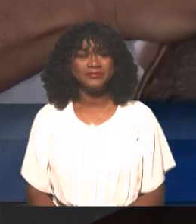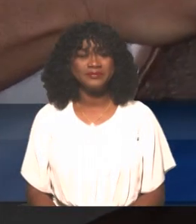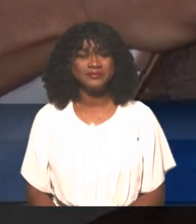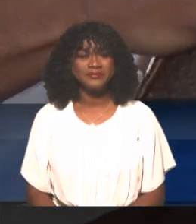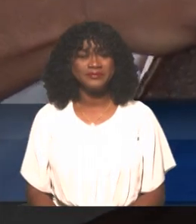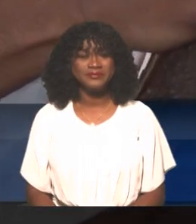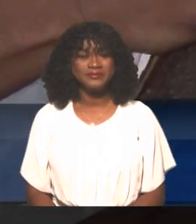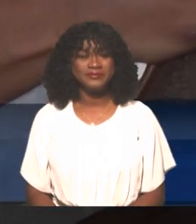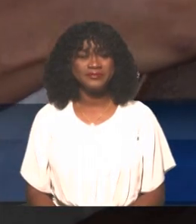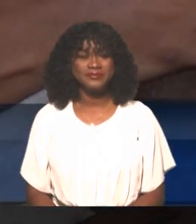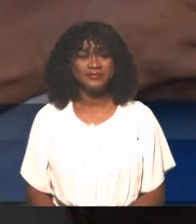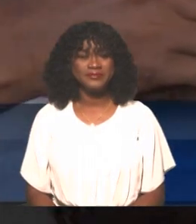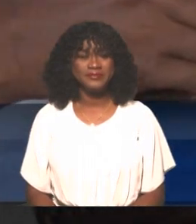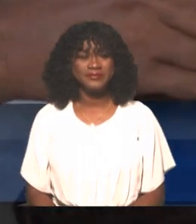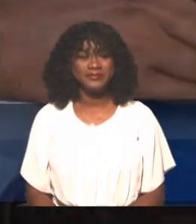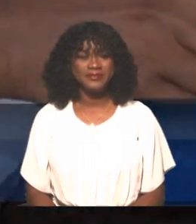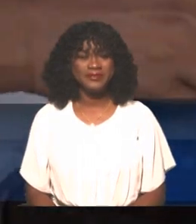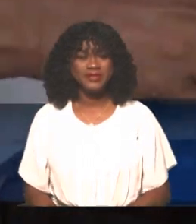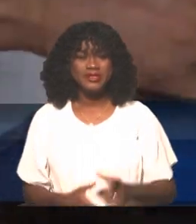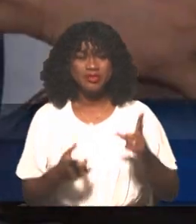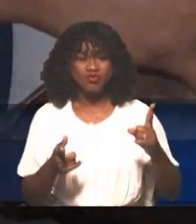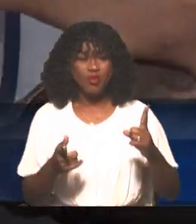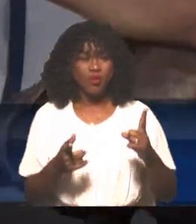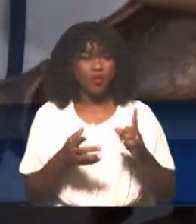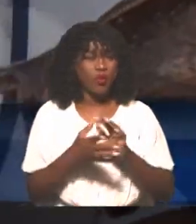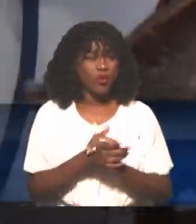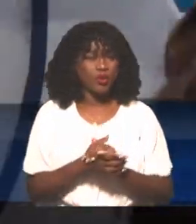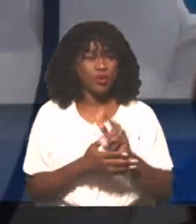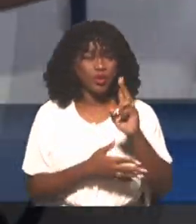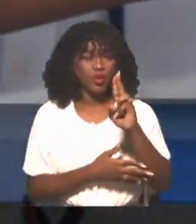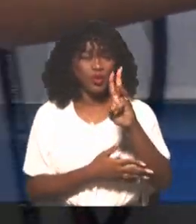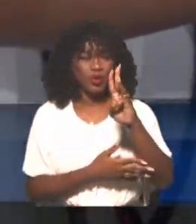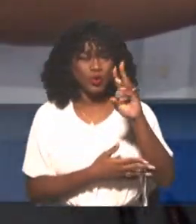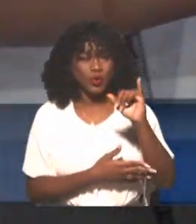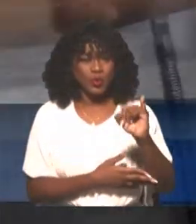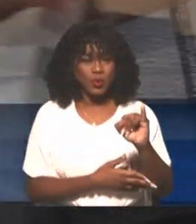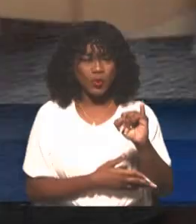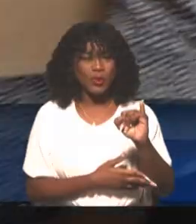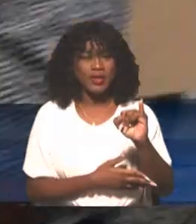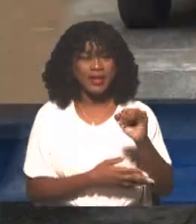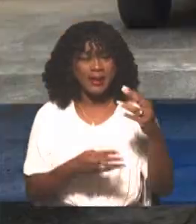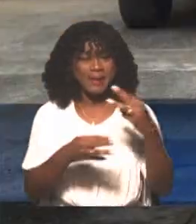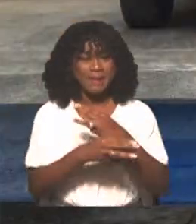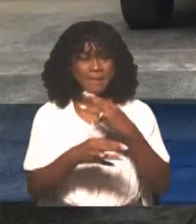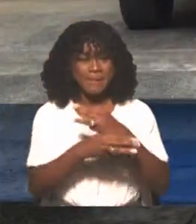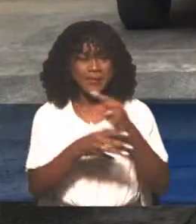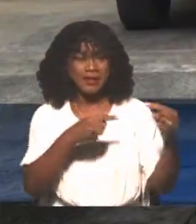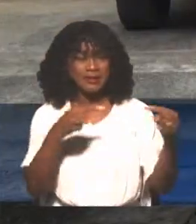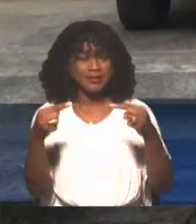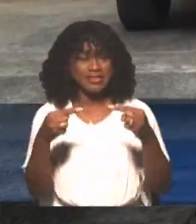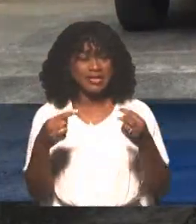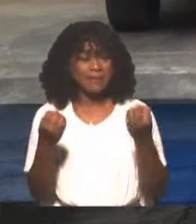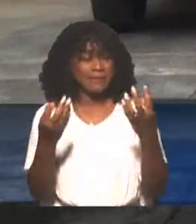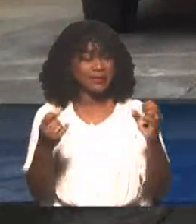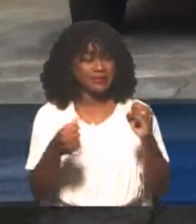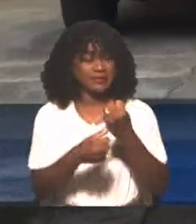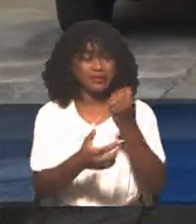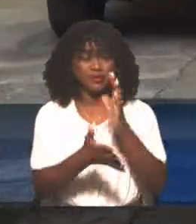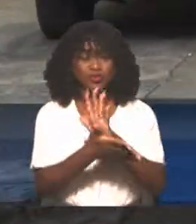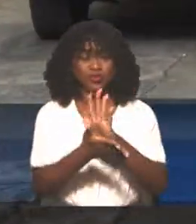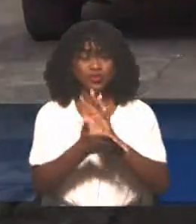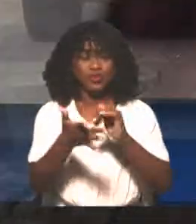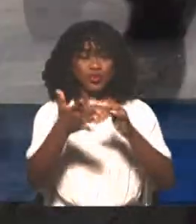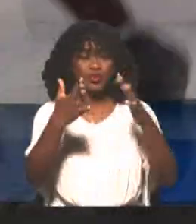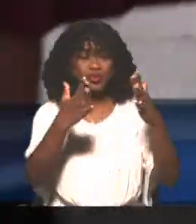themed math quest, a creative adventure of discovery, the University of the West Indies Math Fair saw the participation of secondary school students